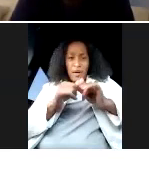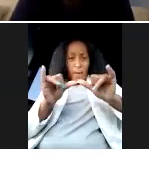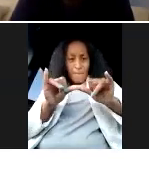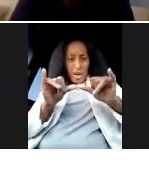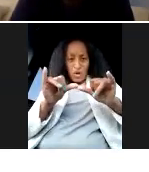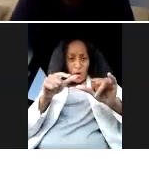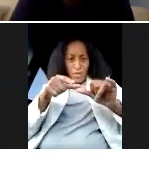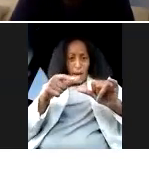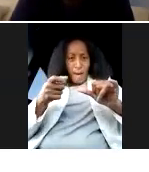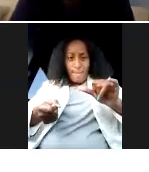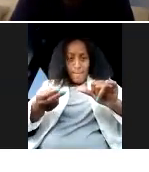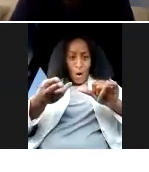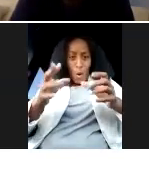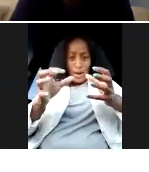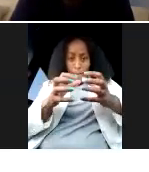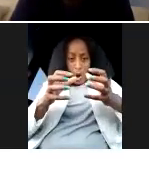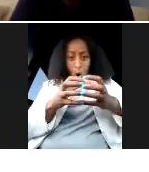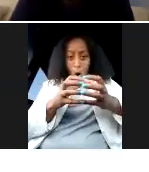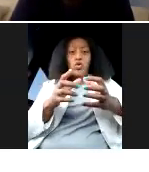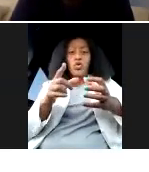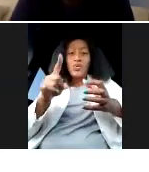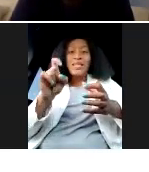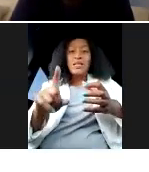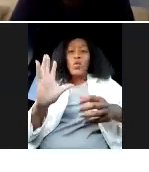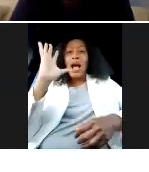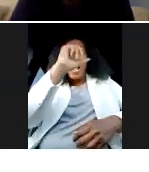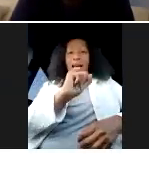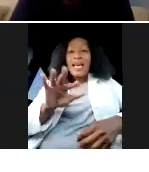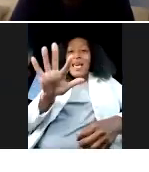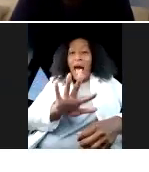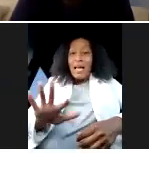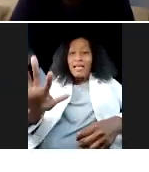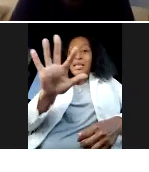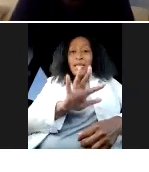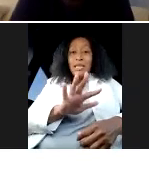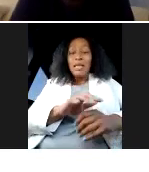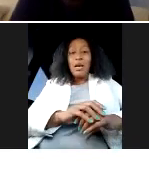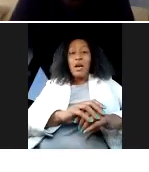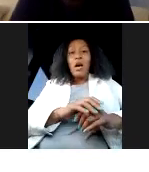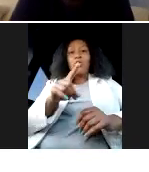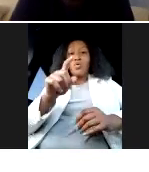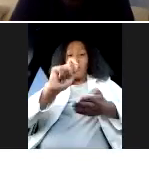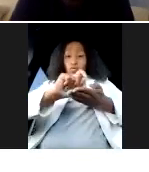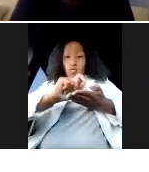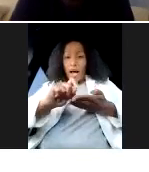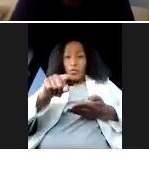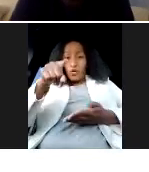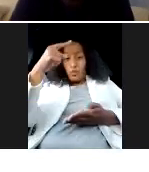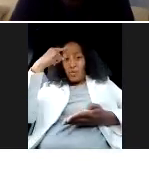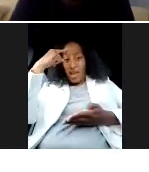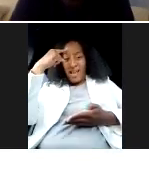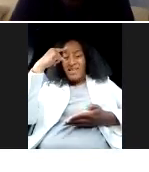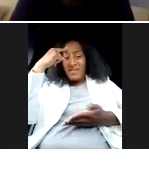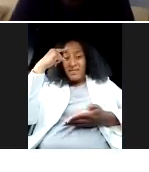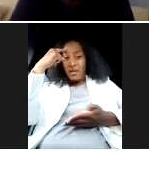mean, I'm not asking you to measure a bowling ball. I'm asking you to write in what you think would be the most